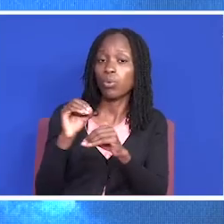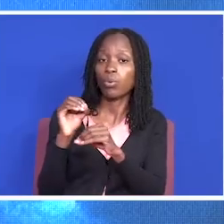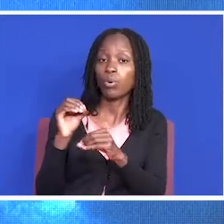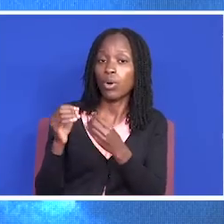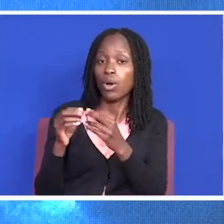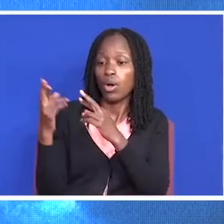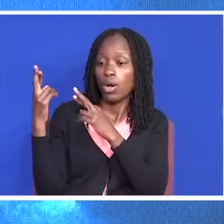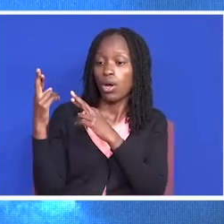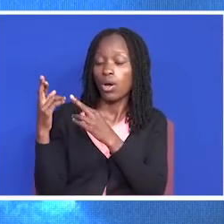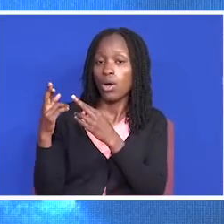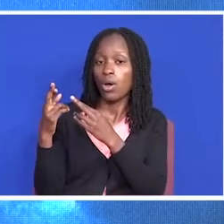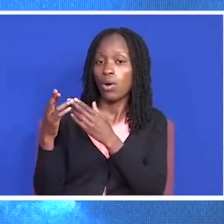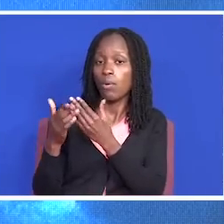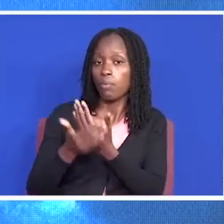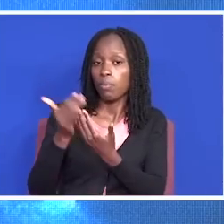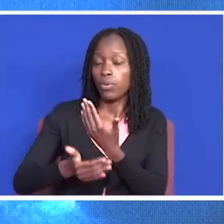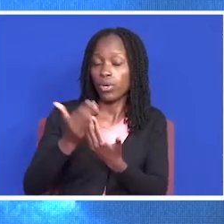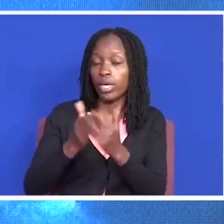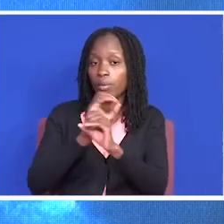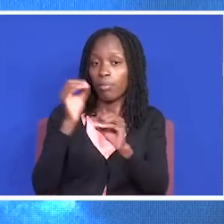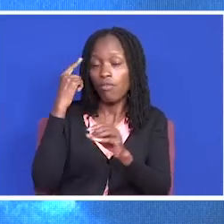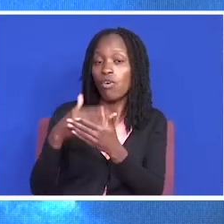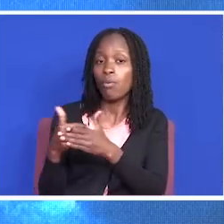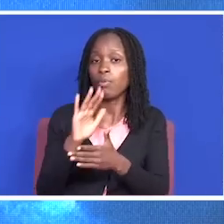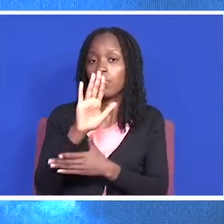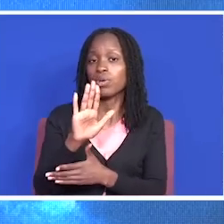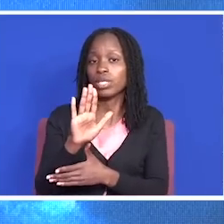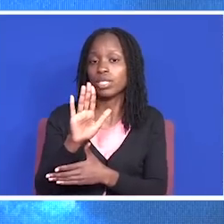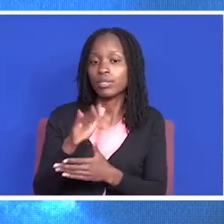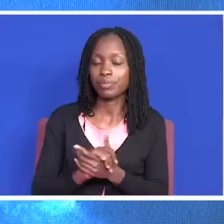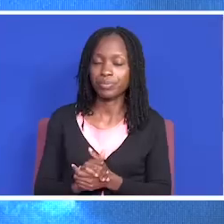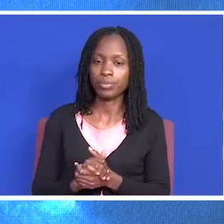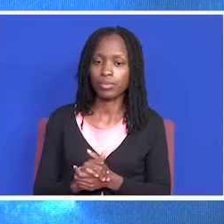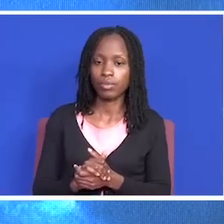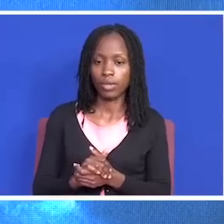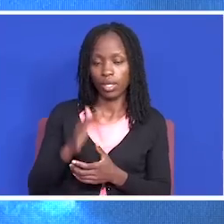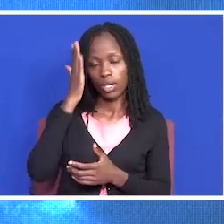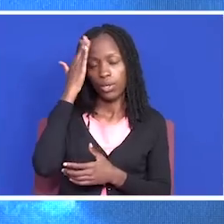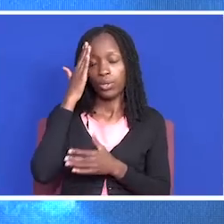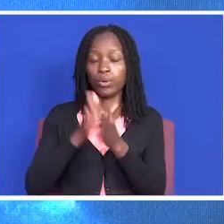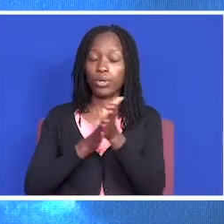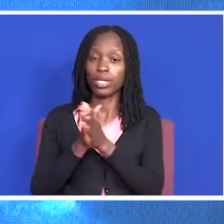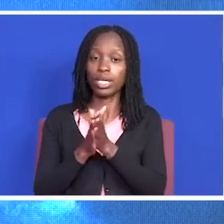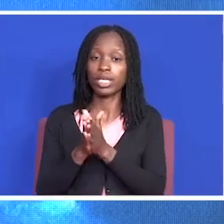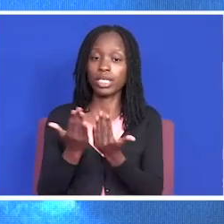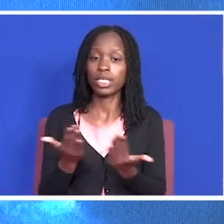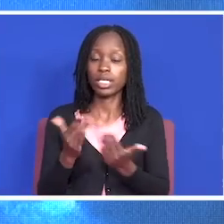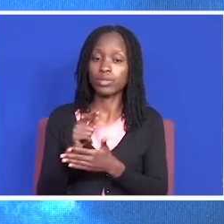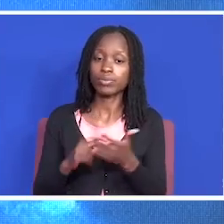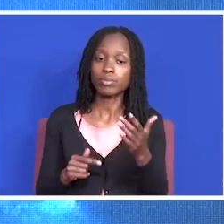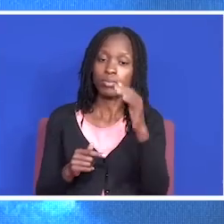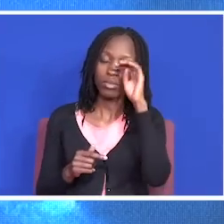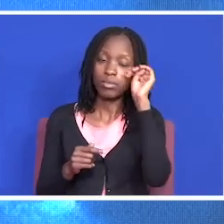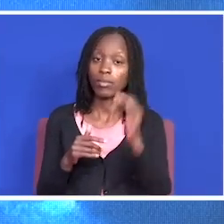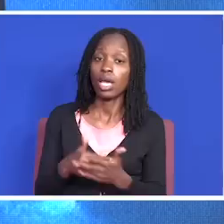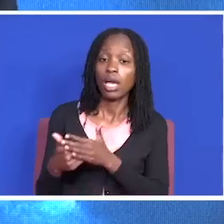in stature. It's your responsibility. And there's nothing the baby can do. You know, the interesting thing is, a baby of